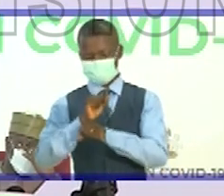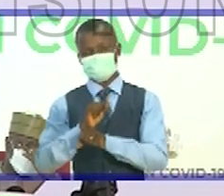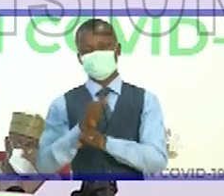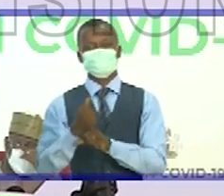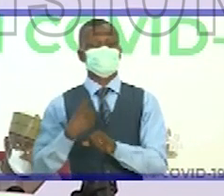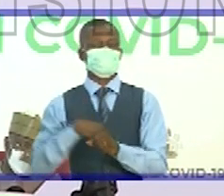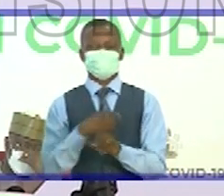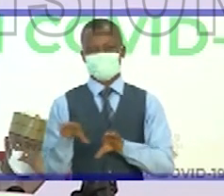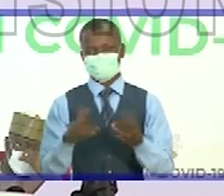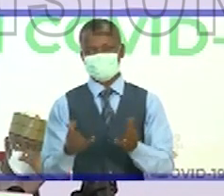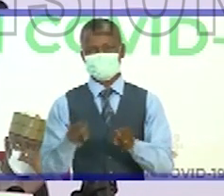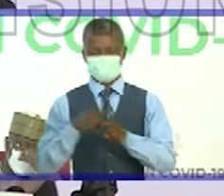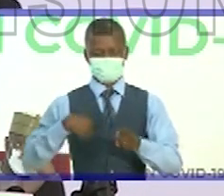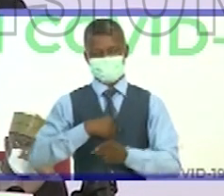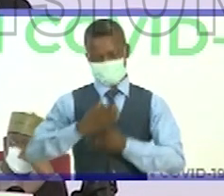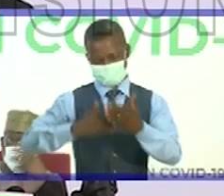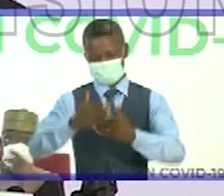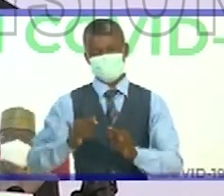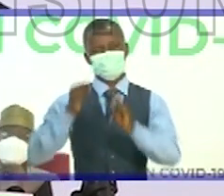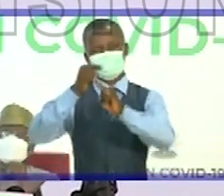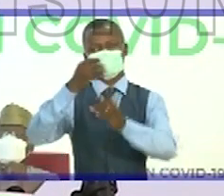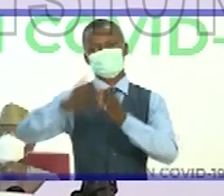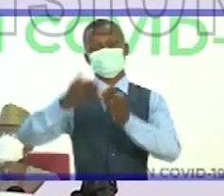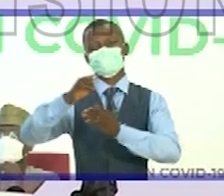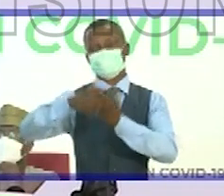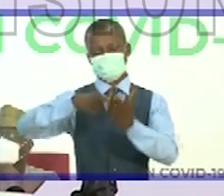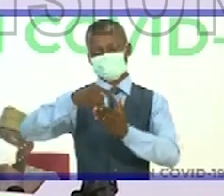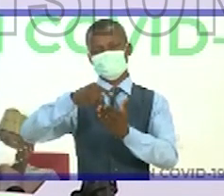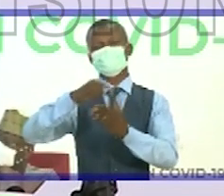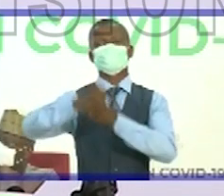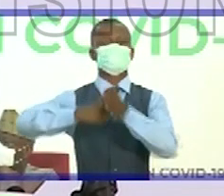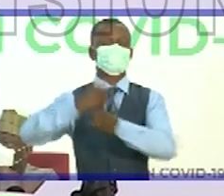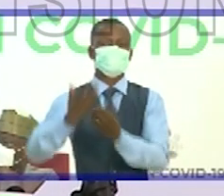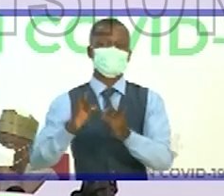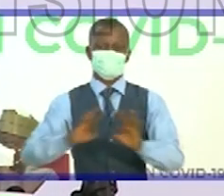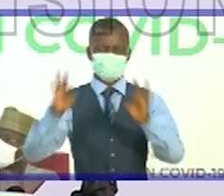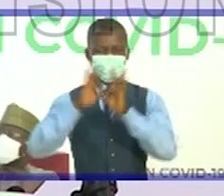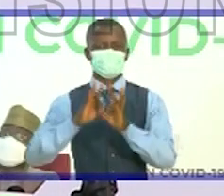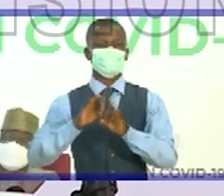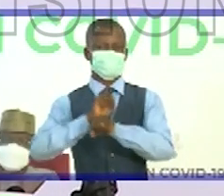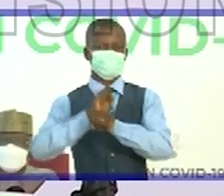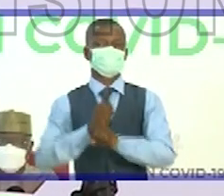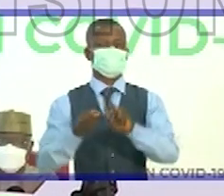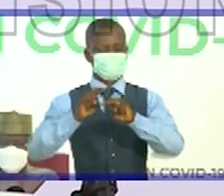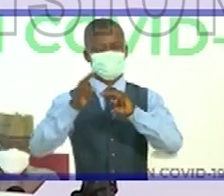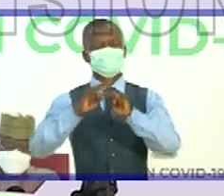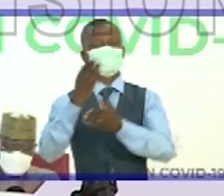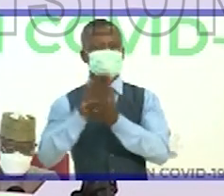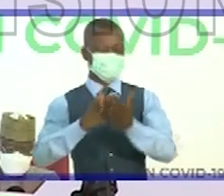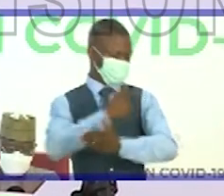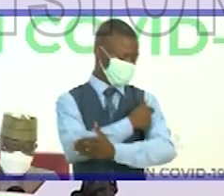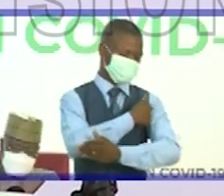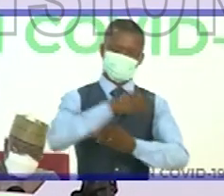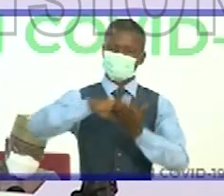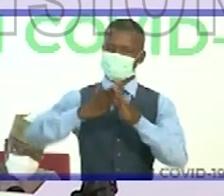we progress towards the end of the year, the importance of this work will increase. As soon as some vaccines become